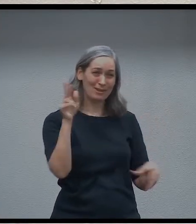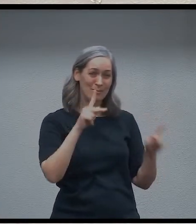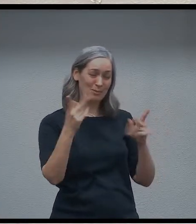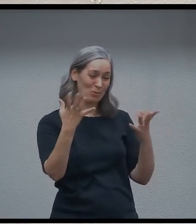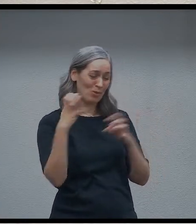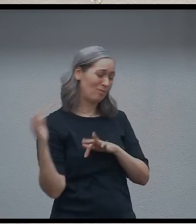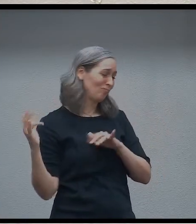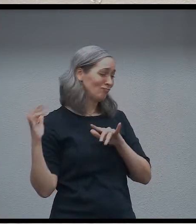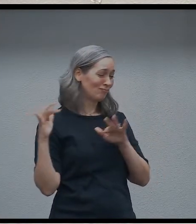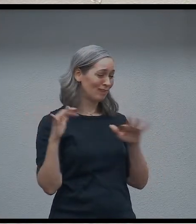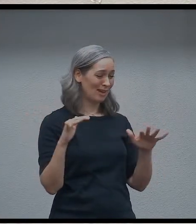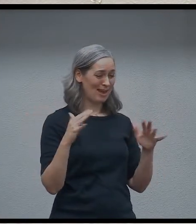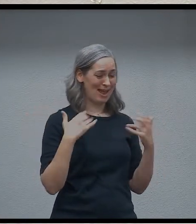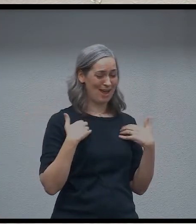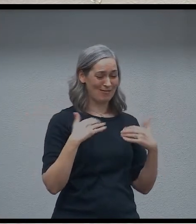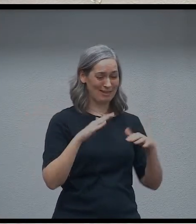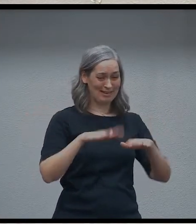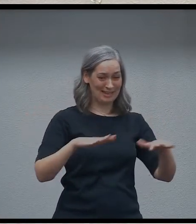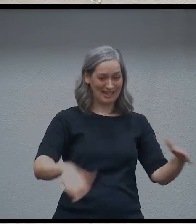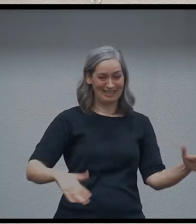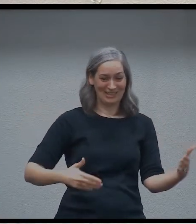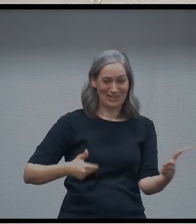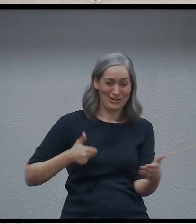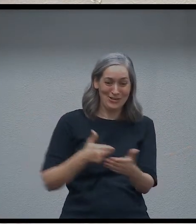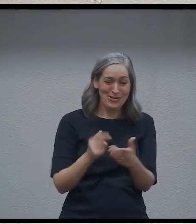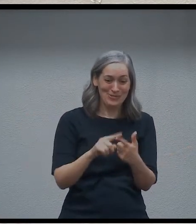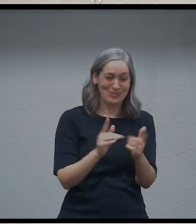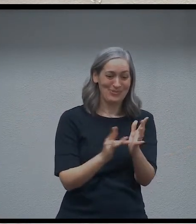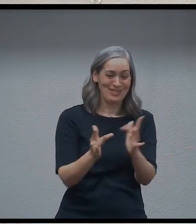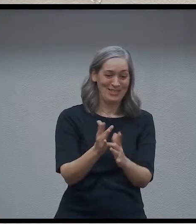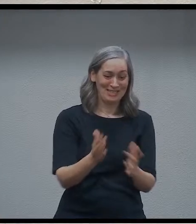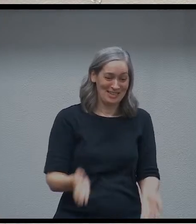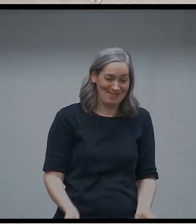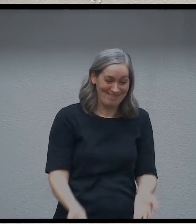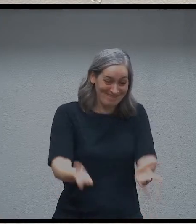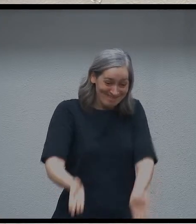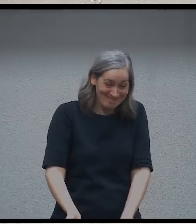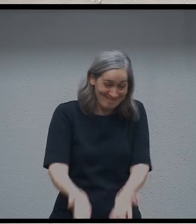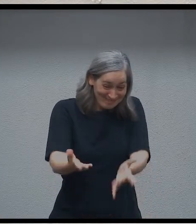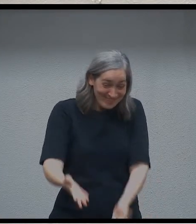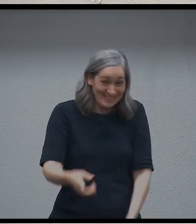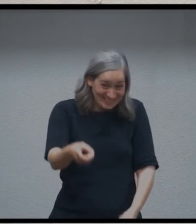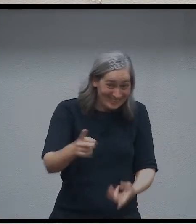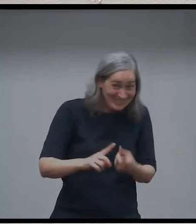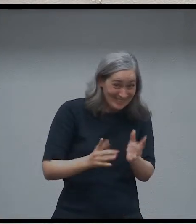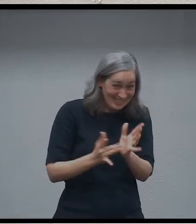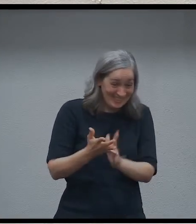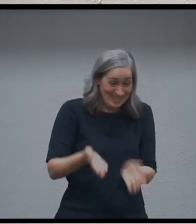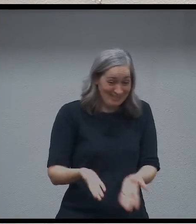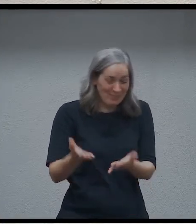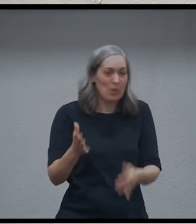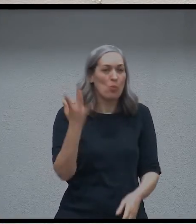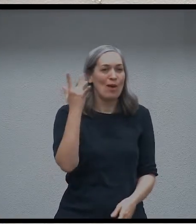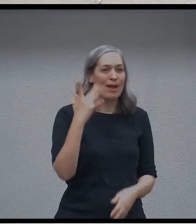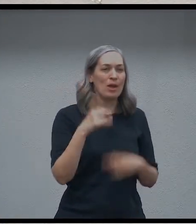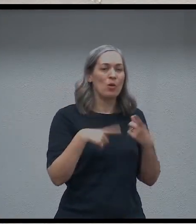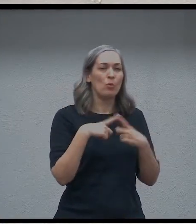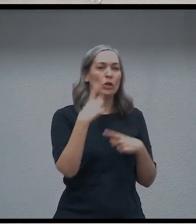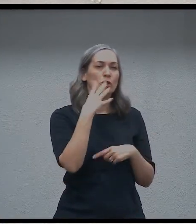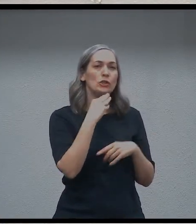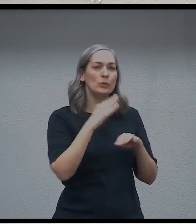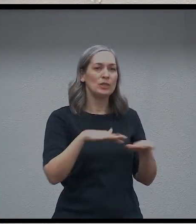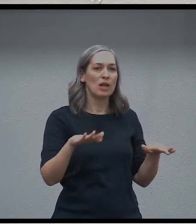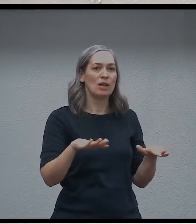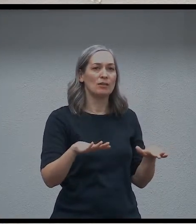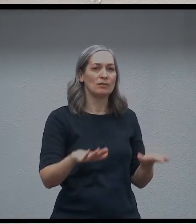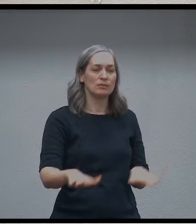come up and have their children get close to Jesus. And the reason why is because whenever a Jewish child was ready to get